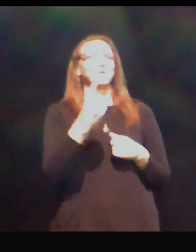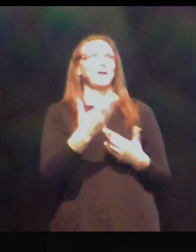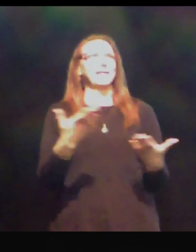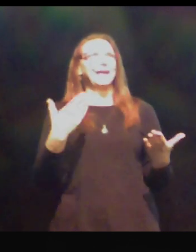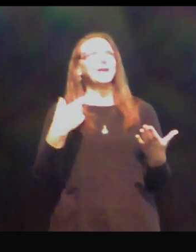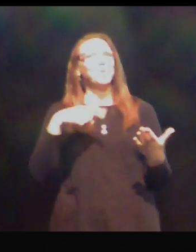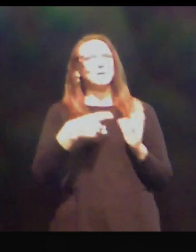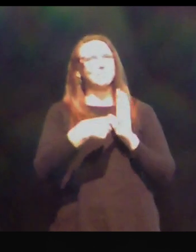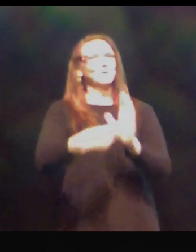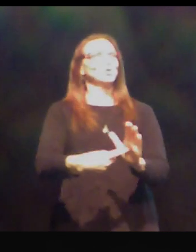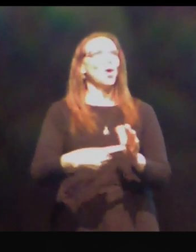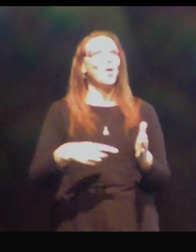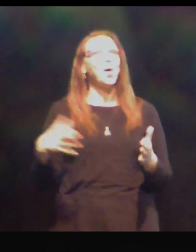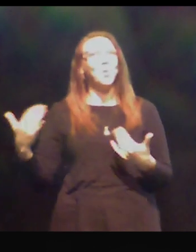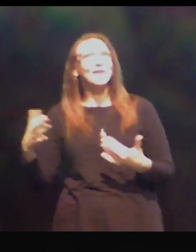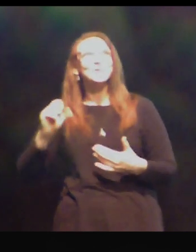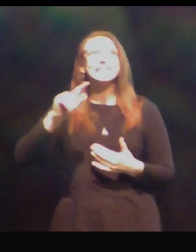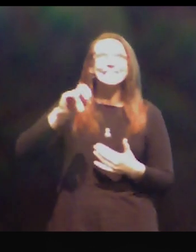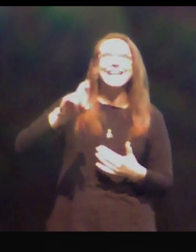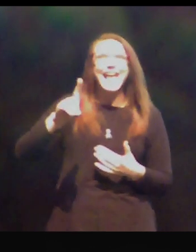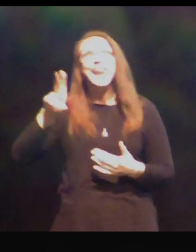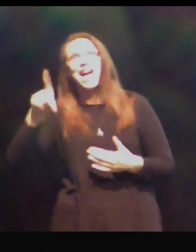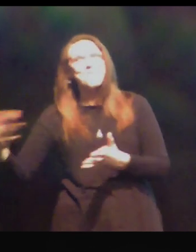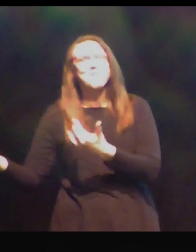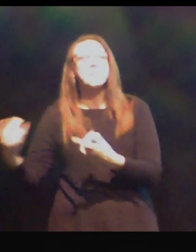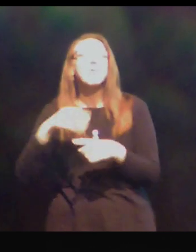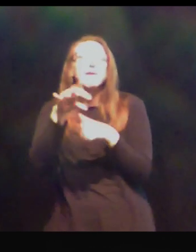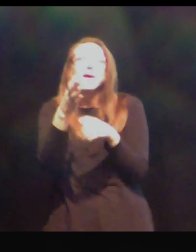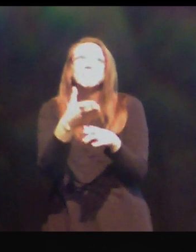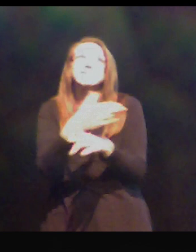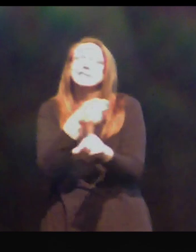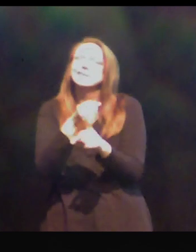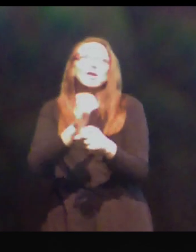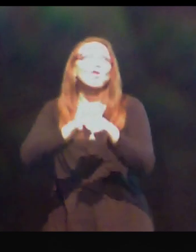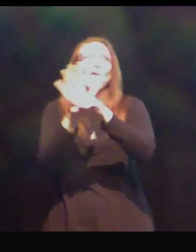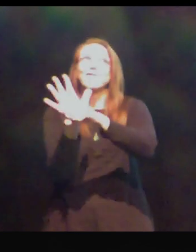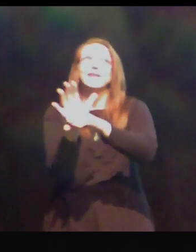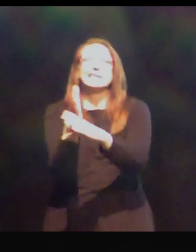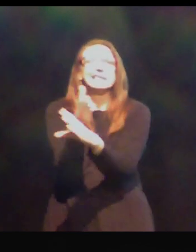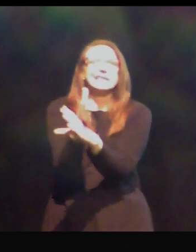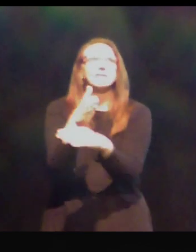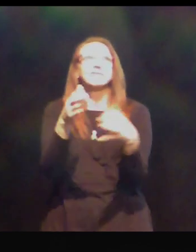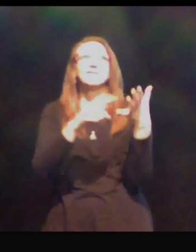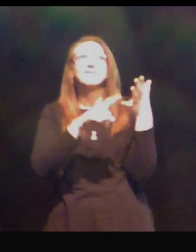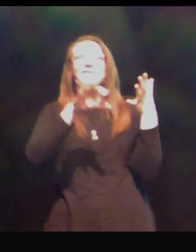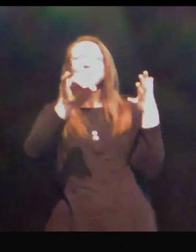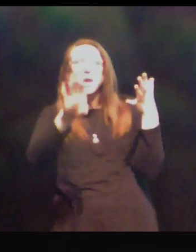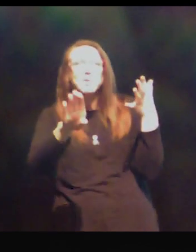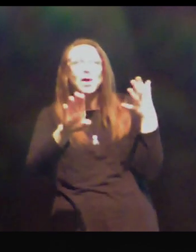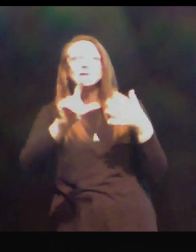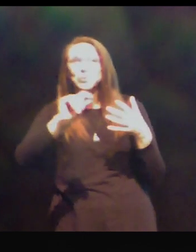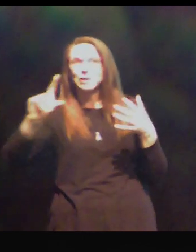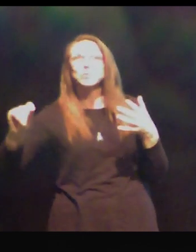to have in the film, was like, get him doing the stand, do the stand, do the stand. But we filmed it right before COVID. It was like end of February, right